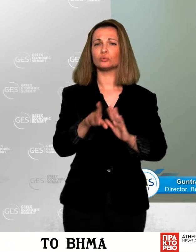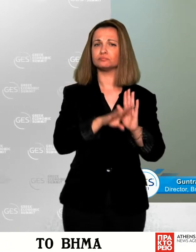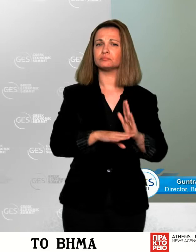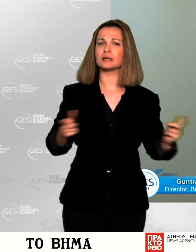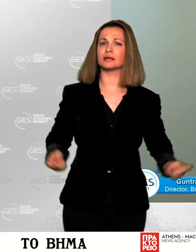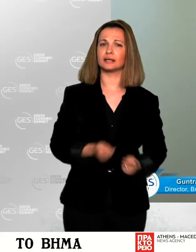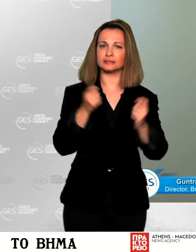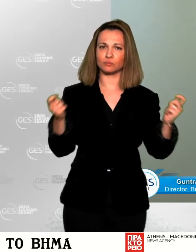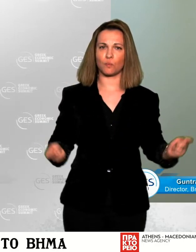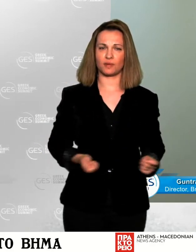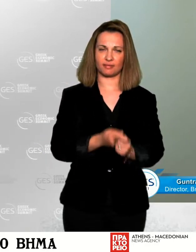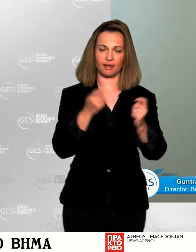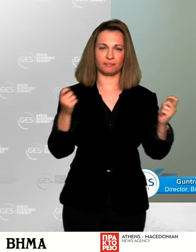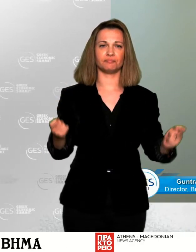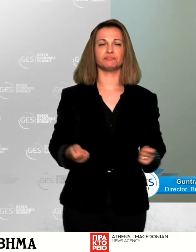next 3-4 years.